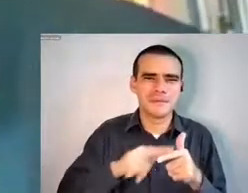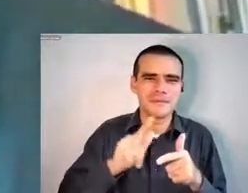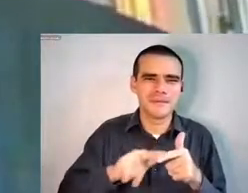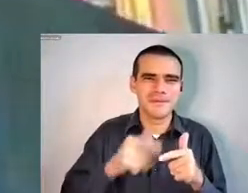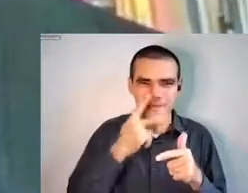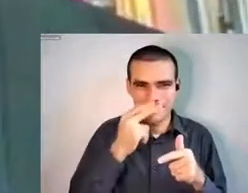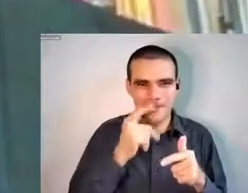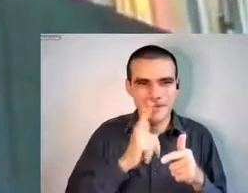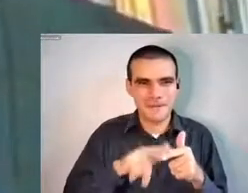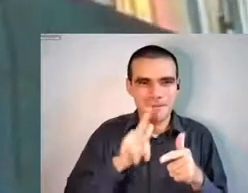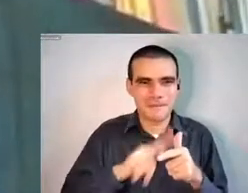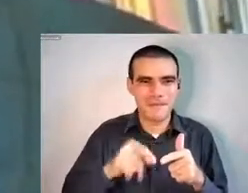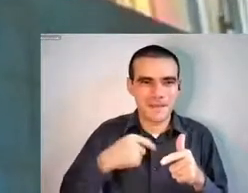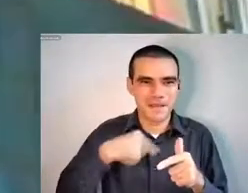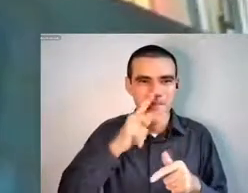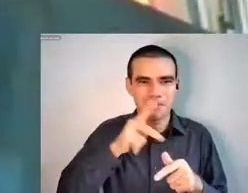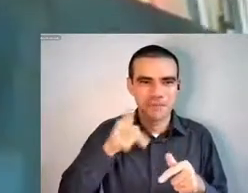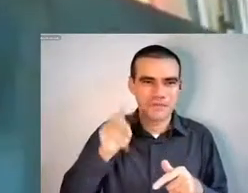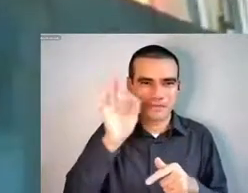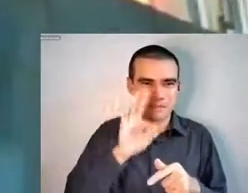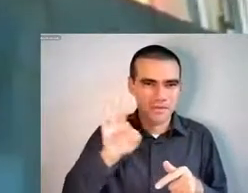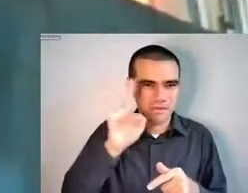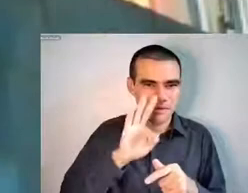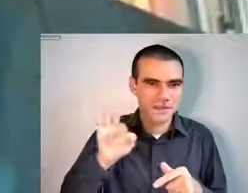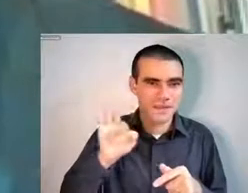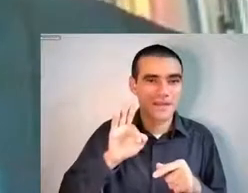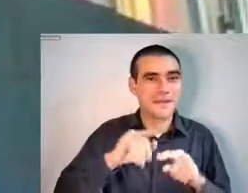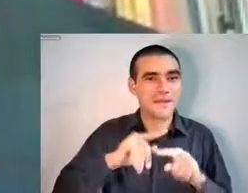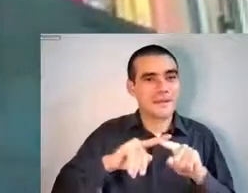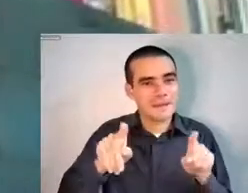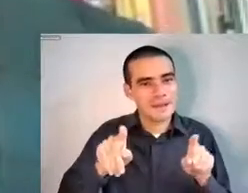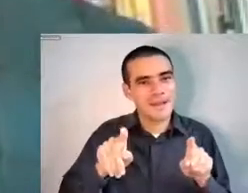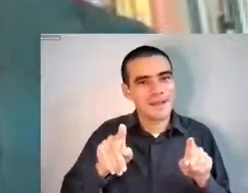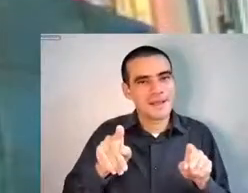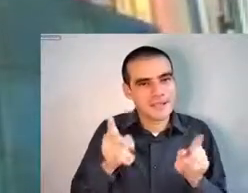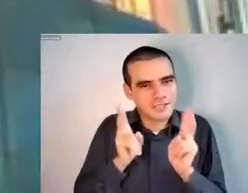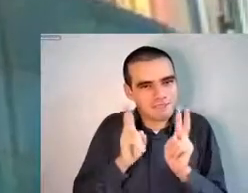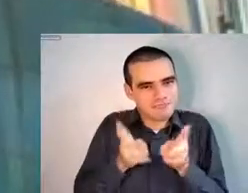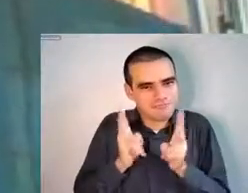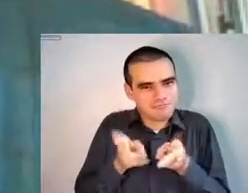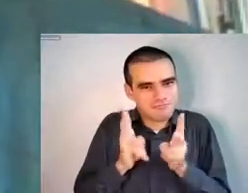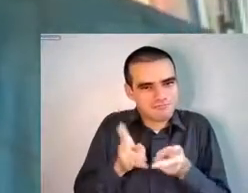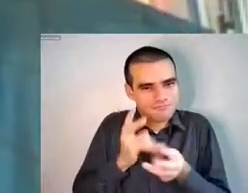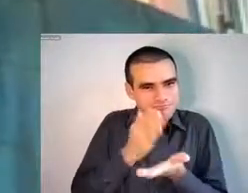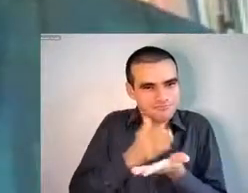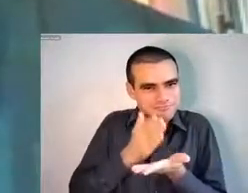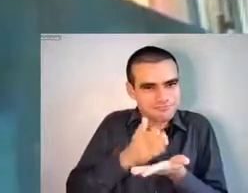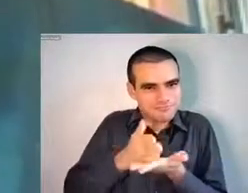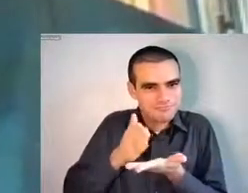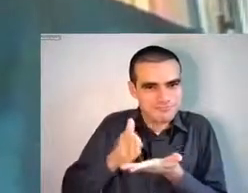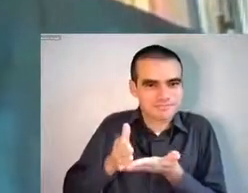problem expert. I am a university professor, the traditional one,